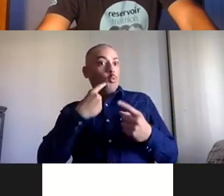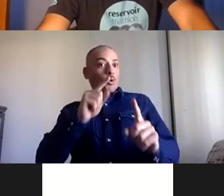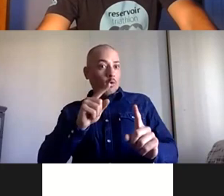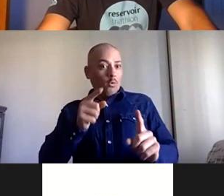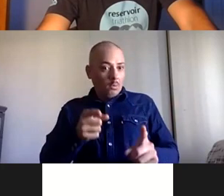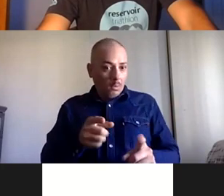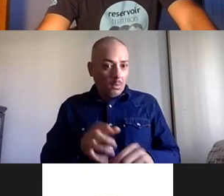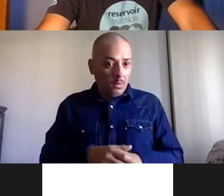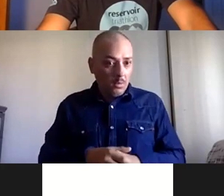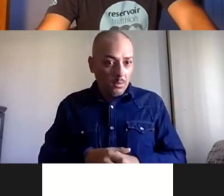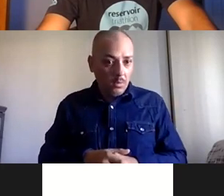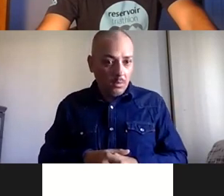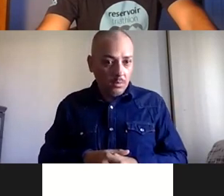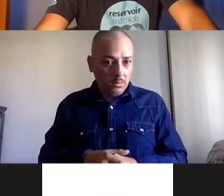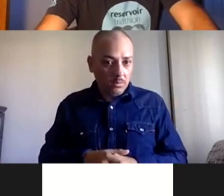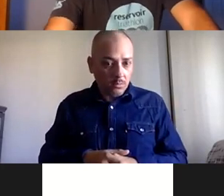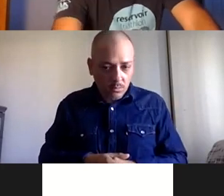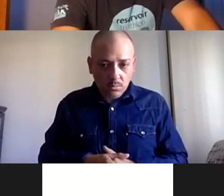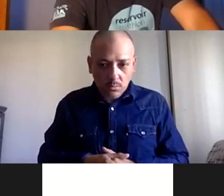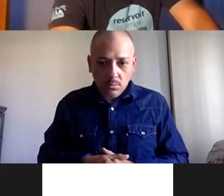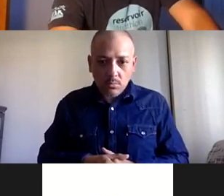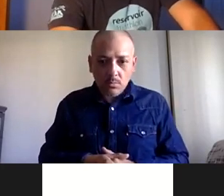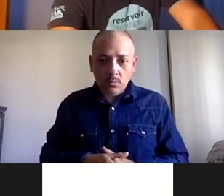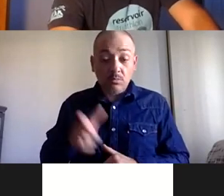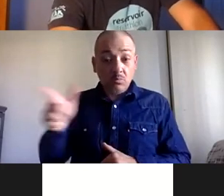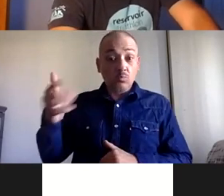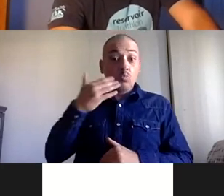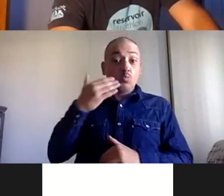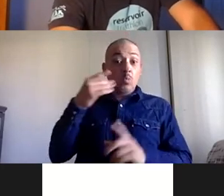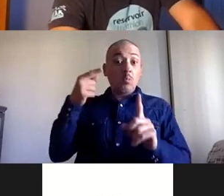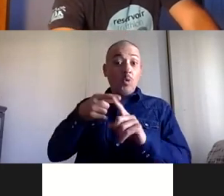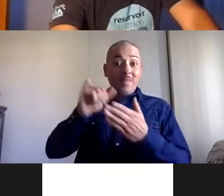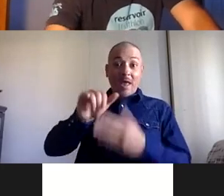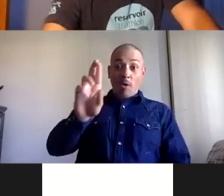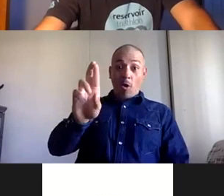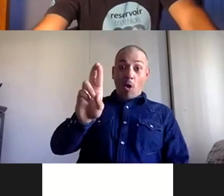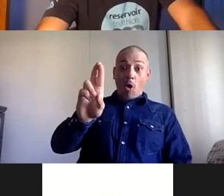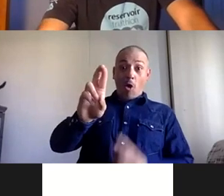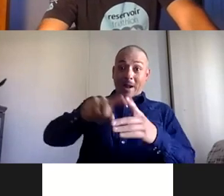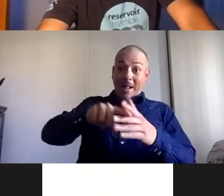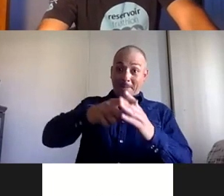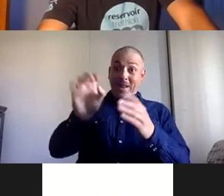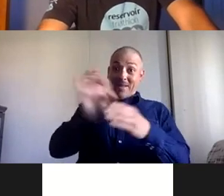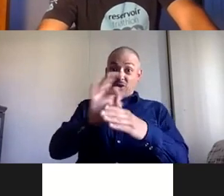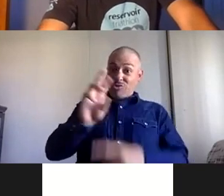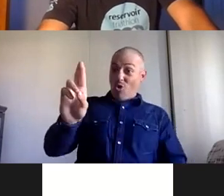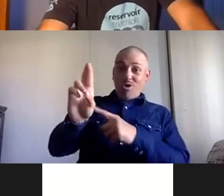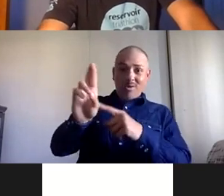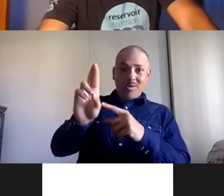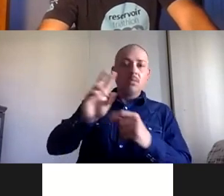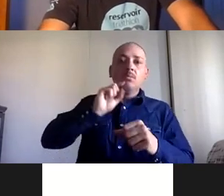quickly. Vlad, So like, Vlad brings up a good point, because that R in the very beginning of the function